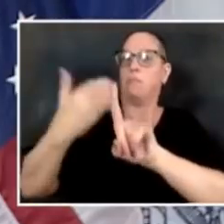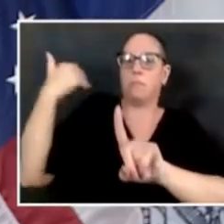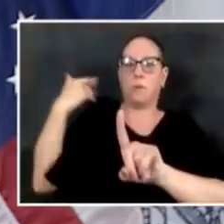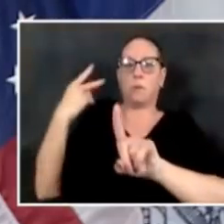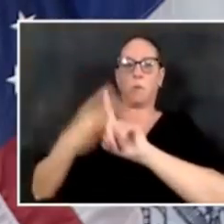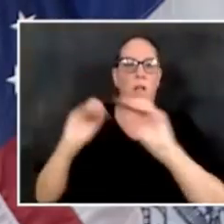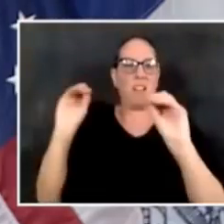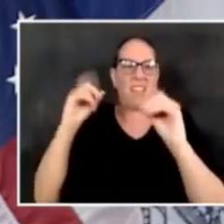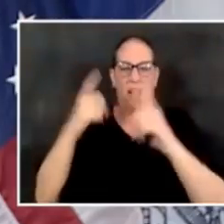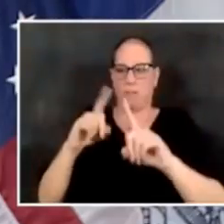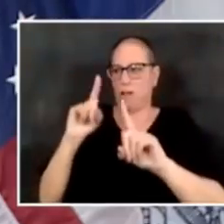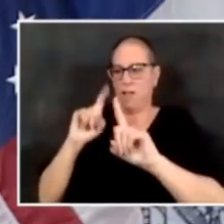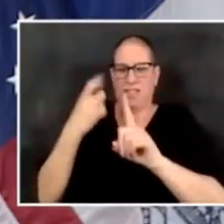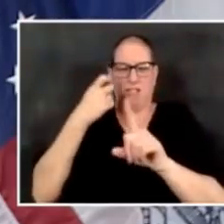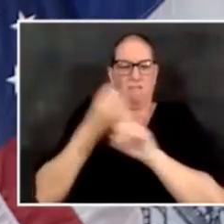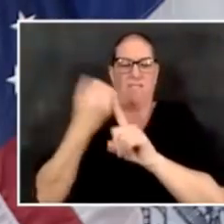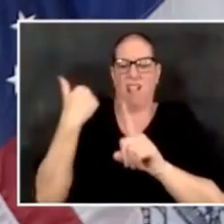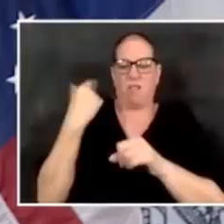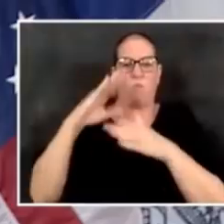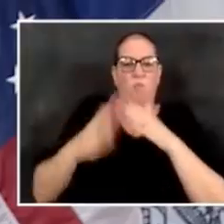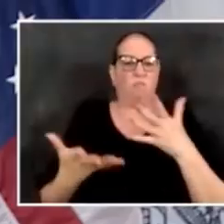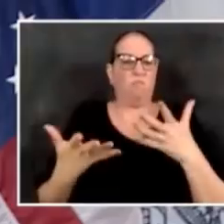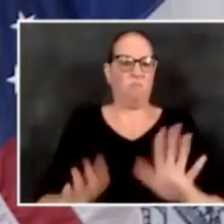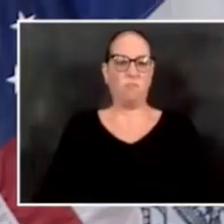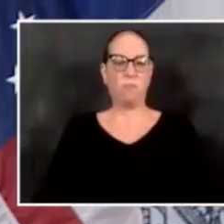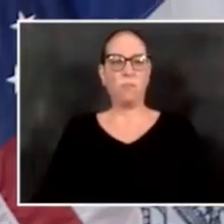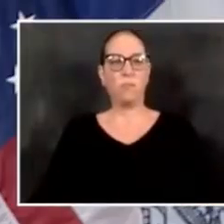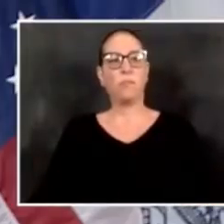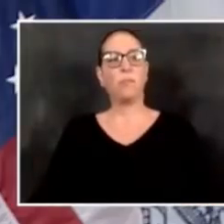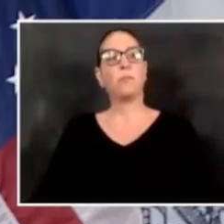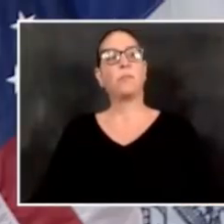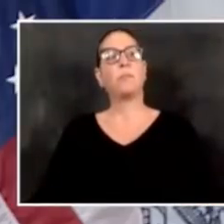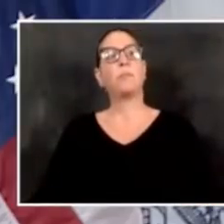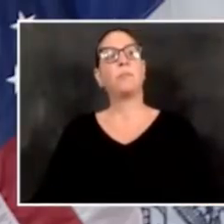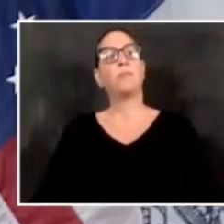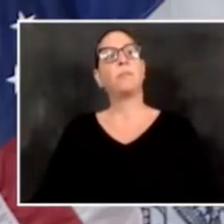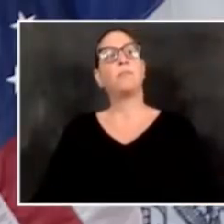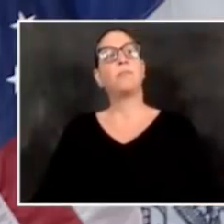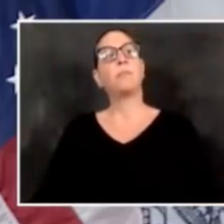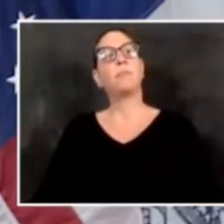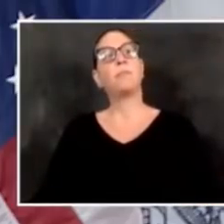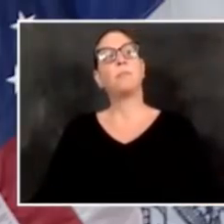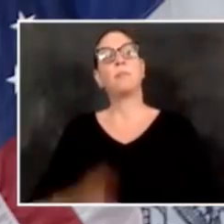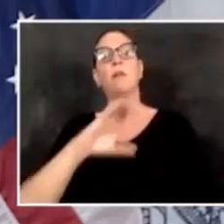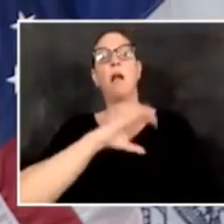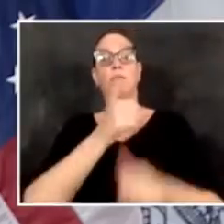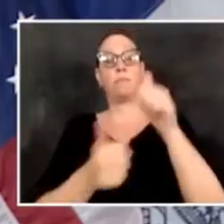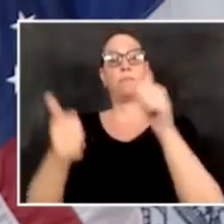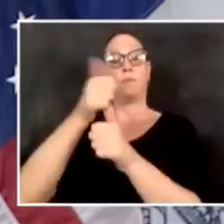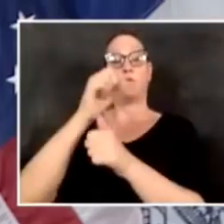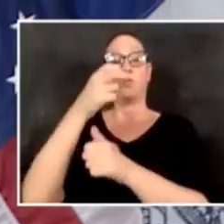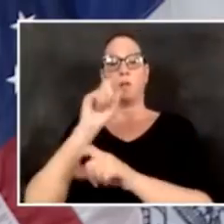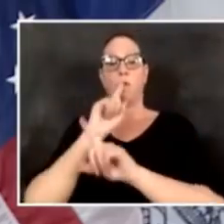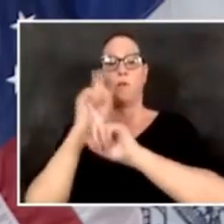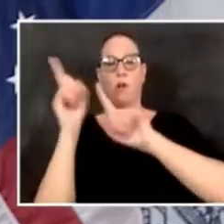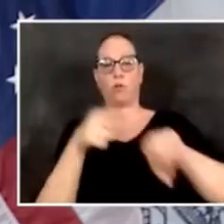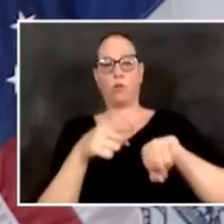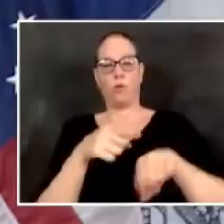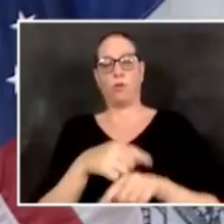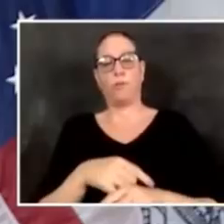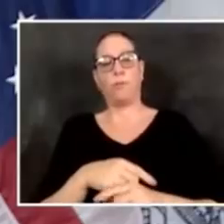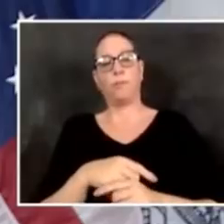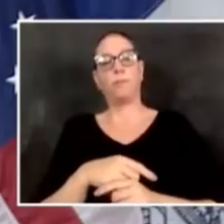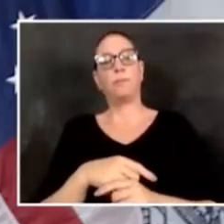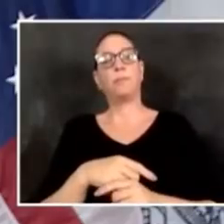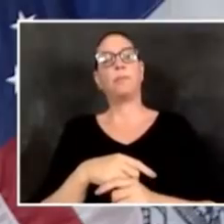Yep. So, and that's why I was providing some context earlier. When you look at other video cameras, what it